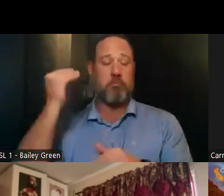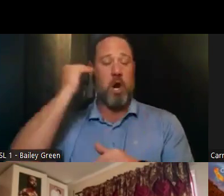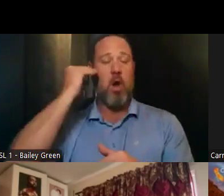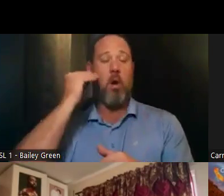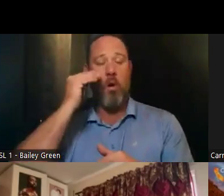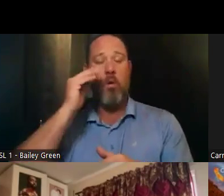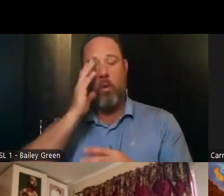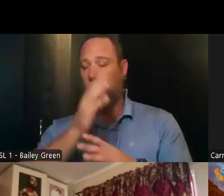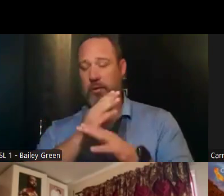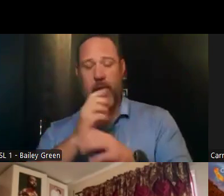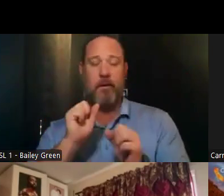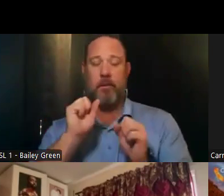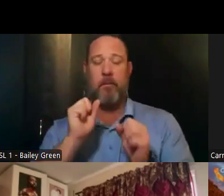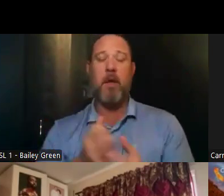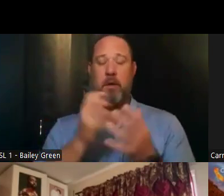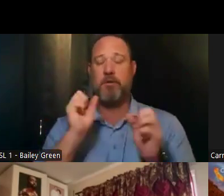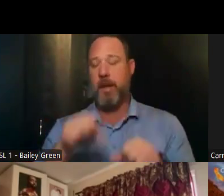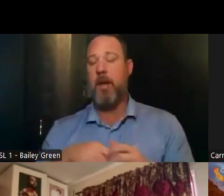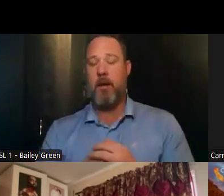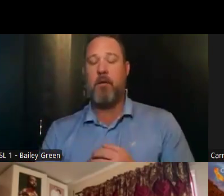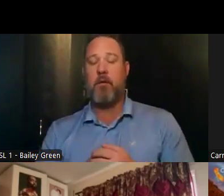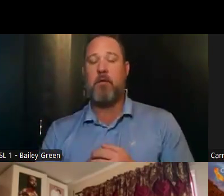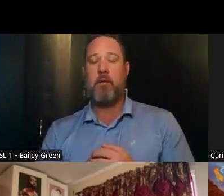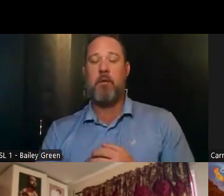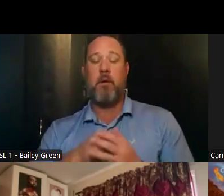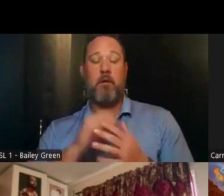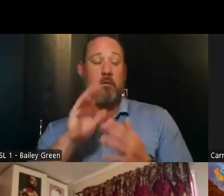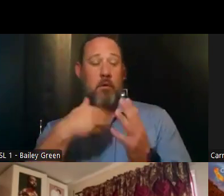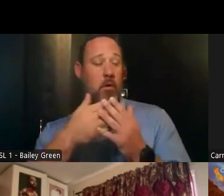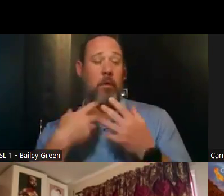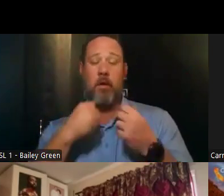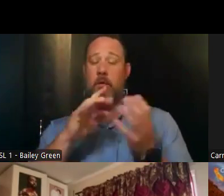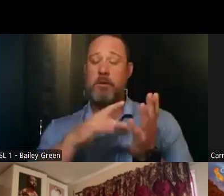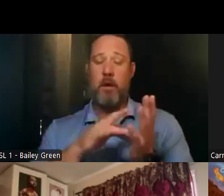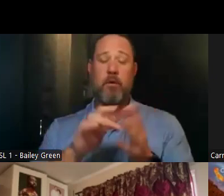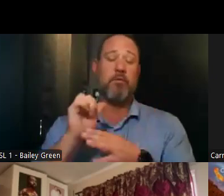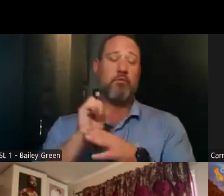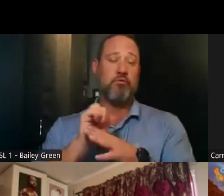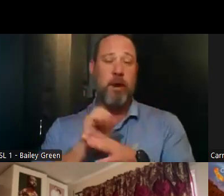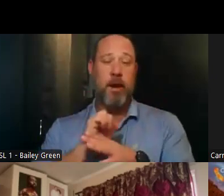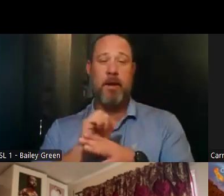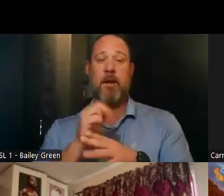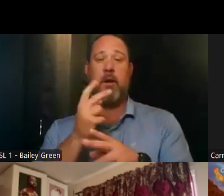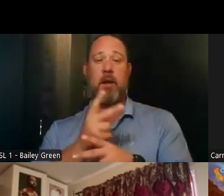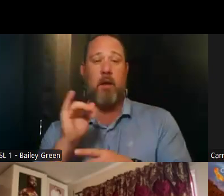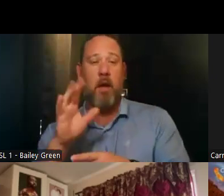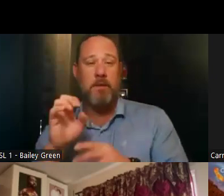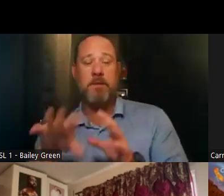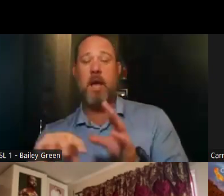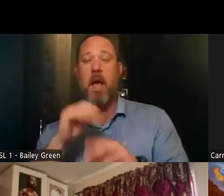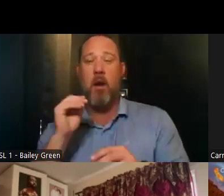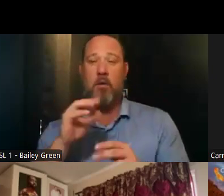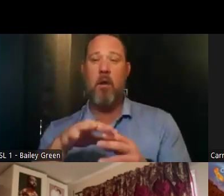we'll protect them as much as we can. And certainly all the health centers do trainings on keeping ICE out of your building, off